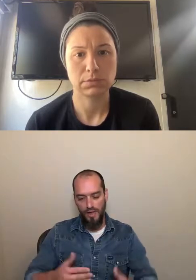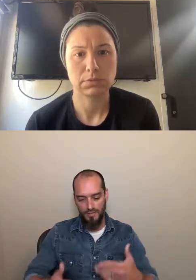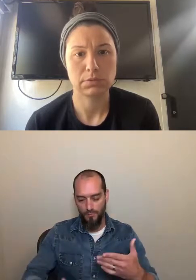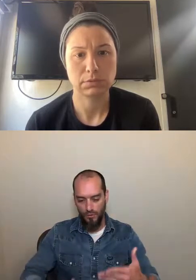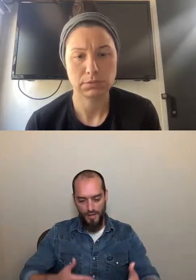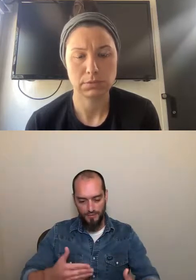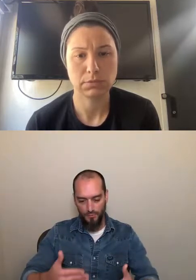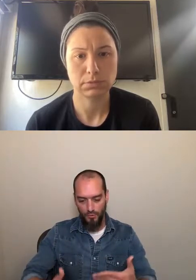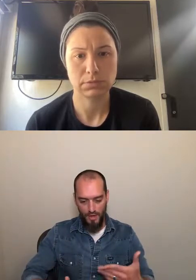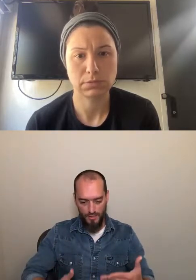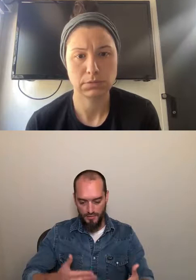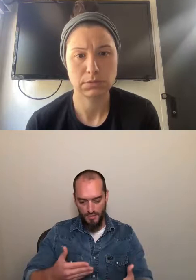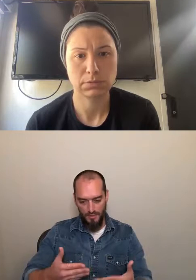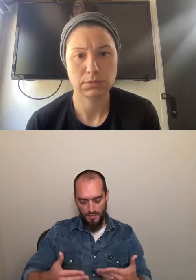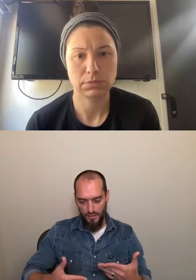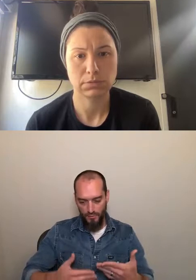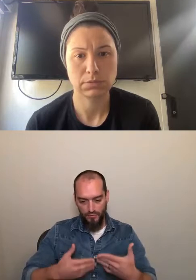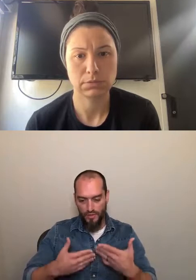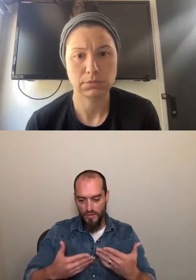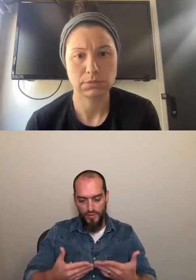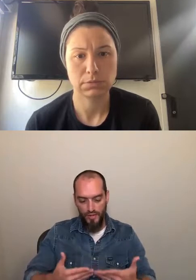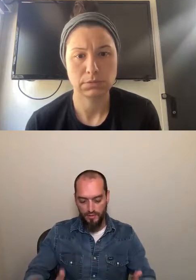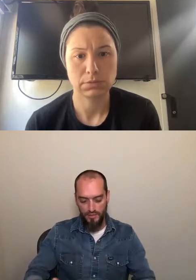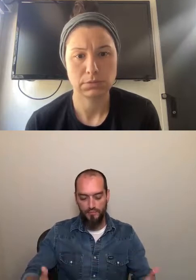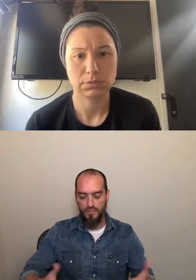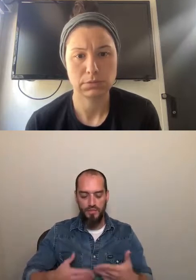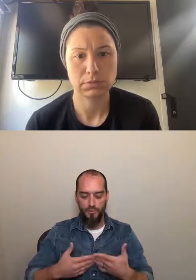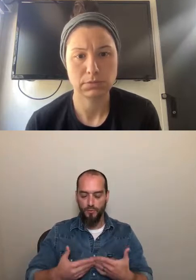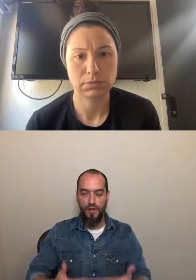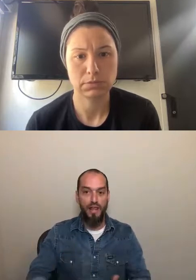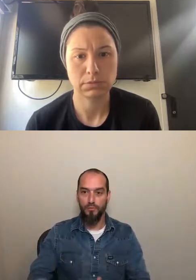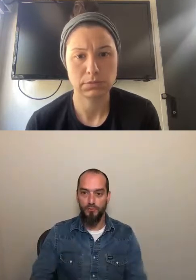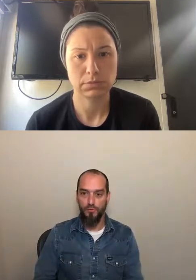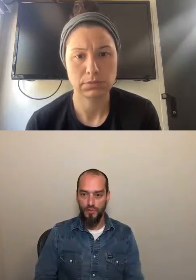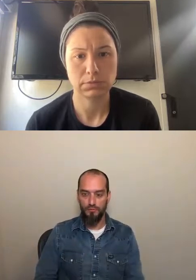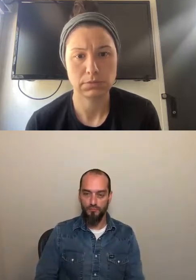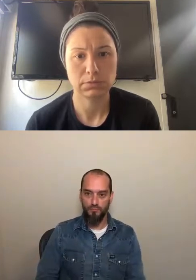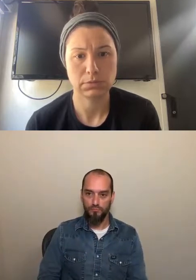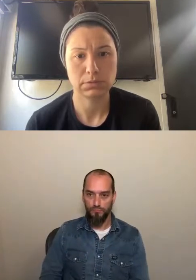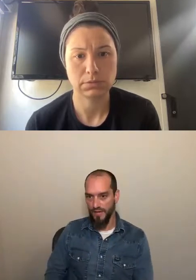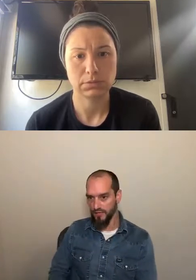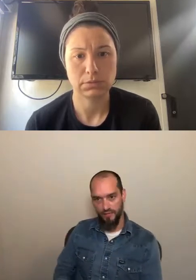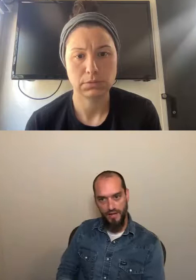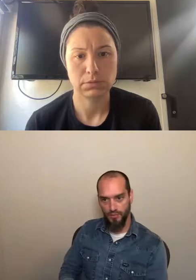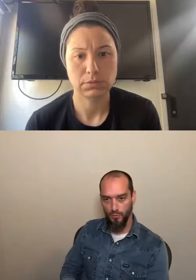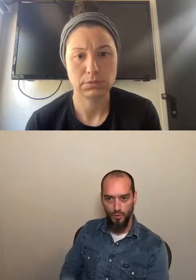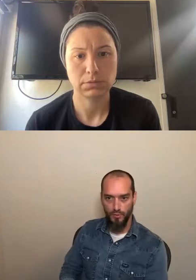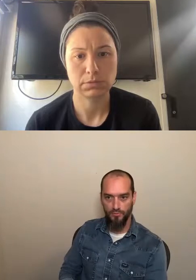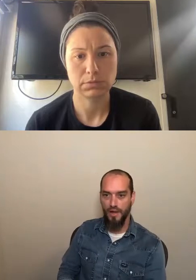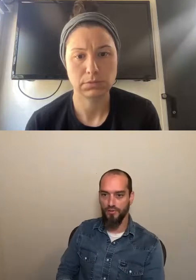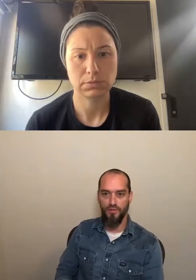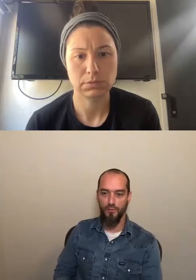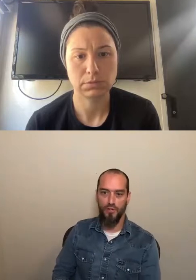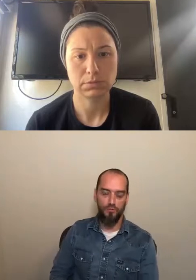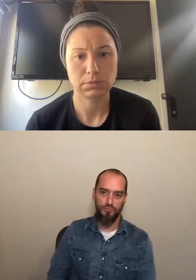More lies and more lies and more lies. And we found out that at the end of the day, we were not able to move in back into that house. We walked away